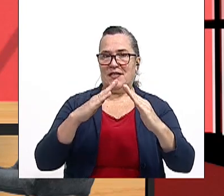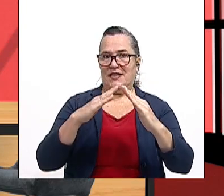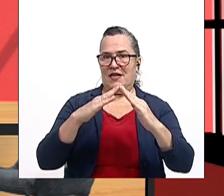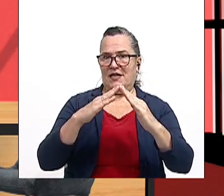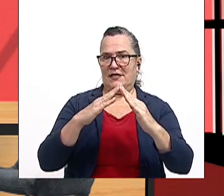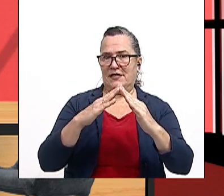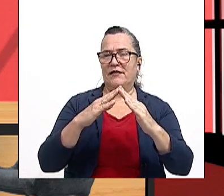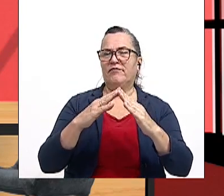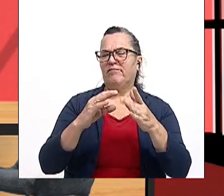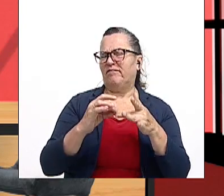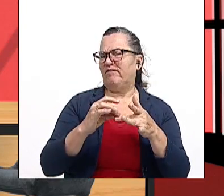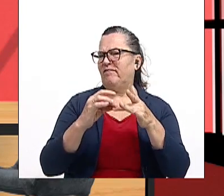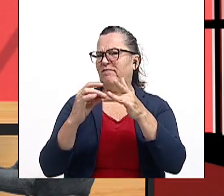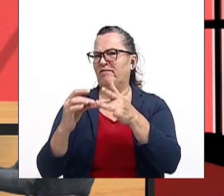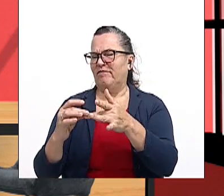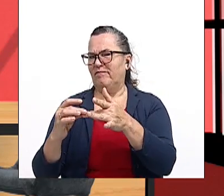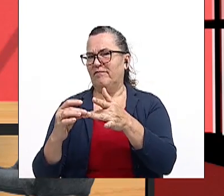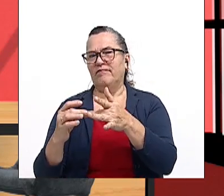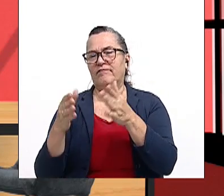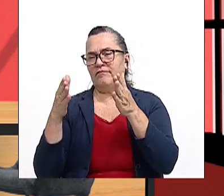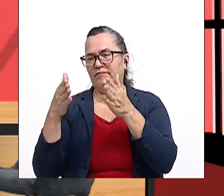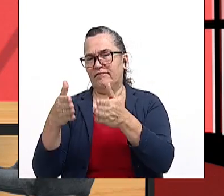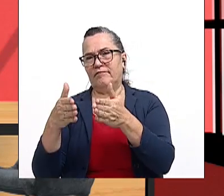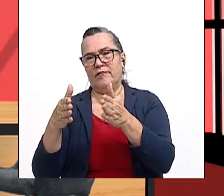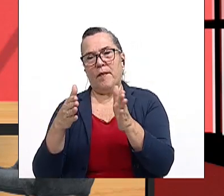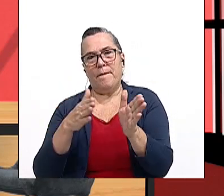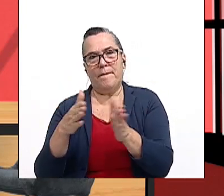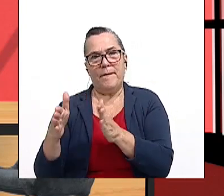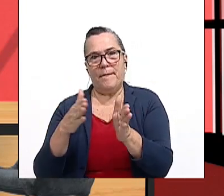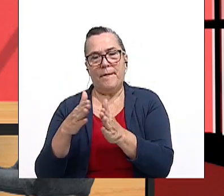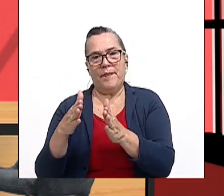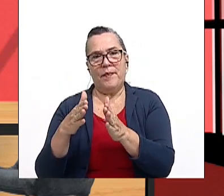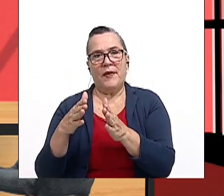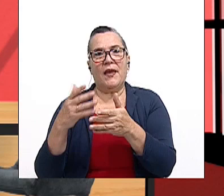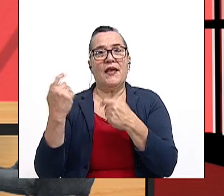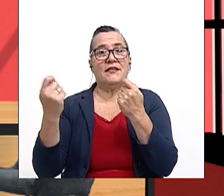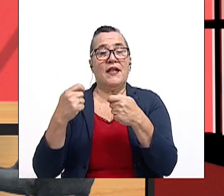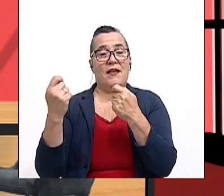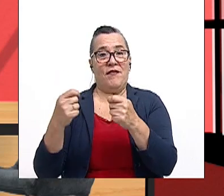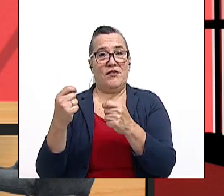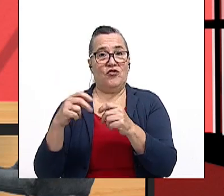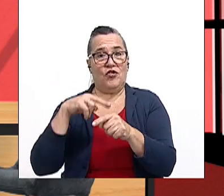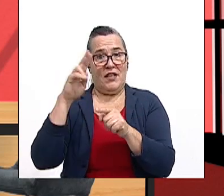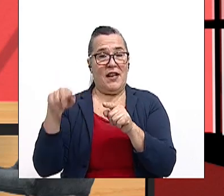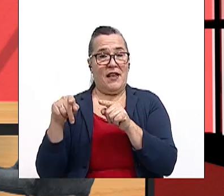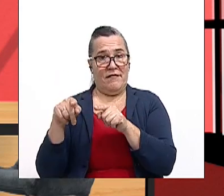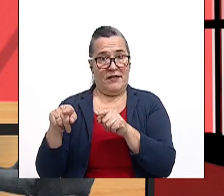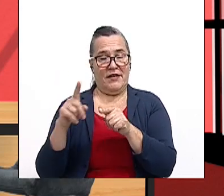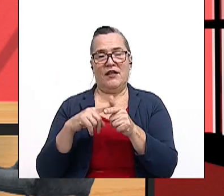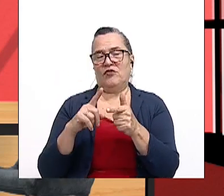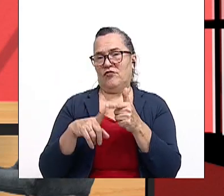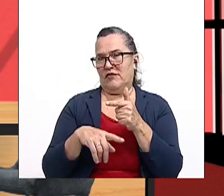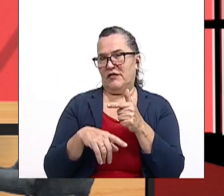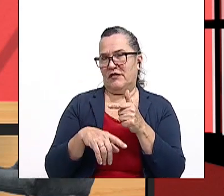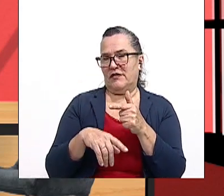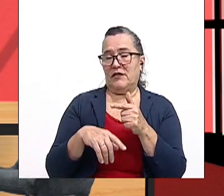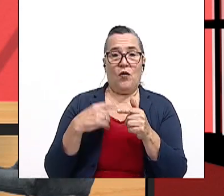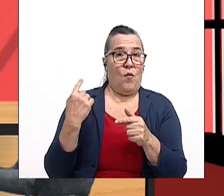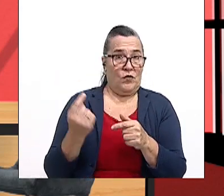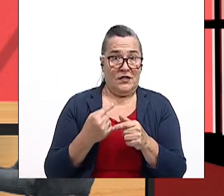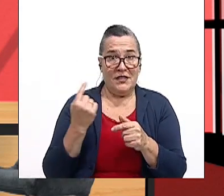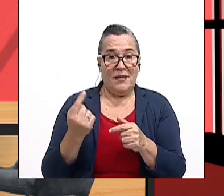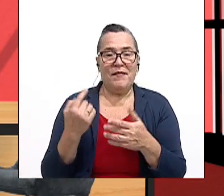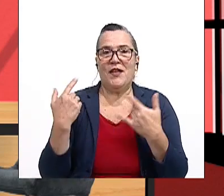especially when we are preparing our Christmas celebrations. Okay, so as always,